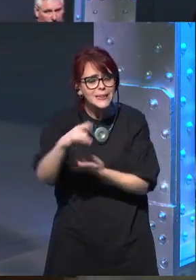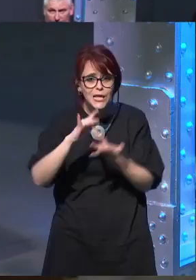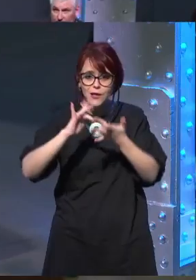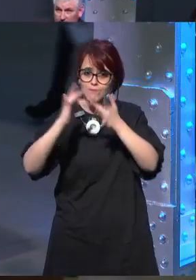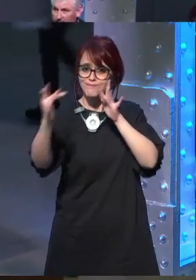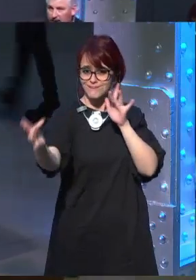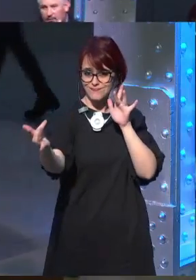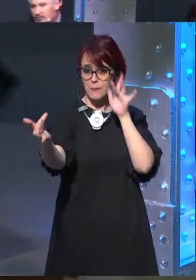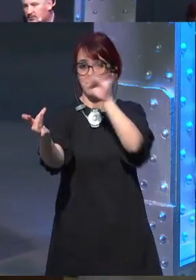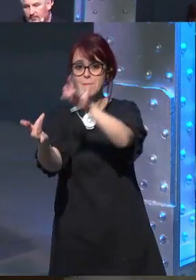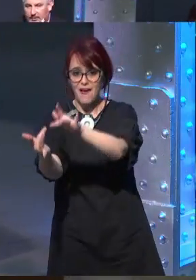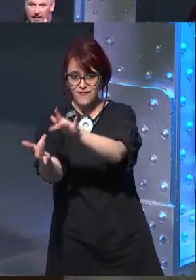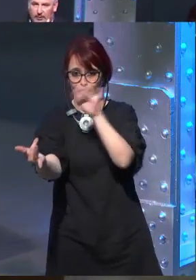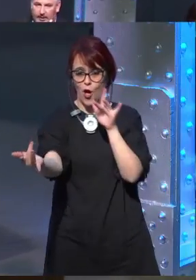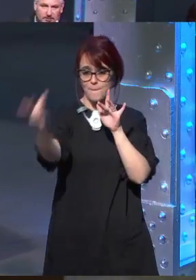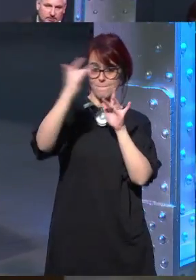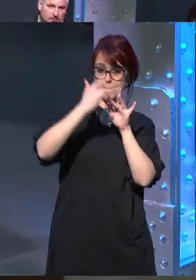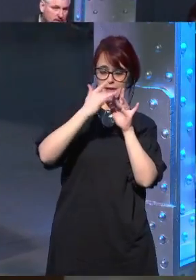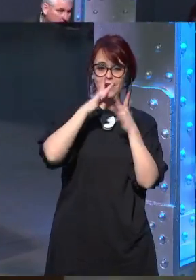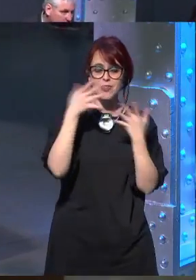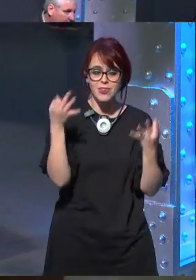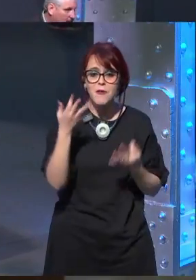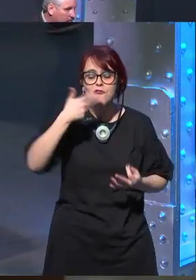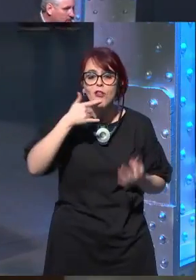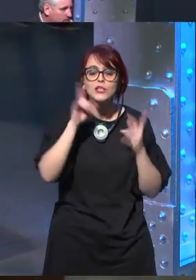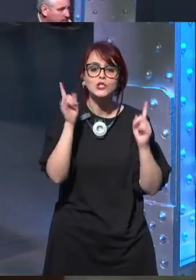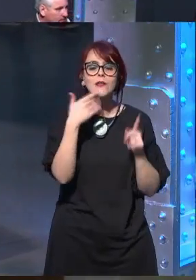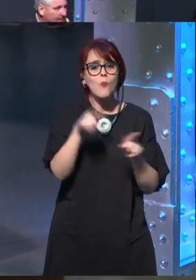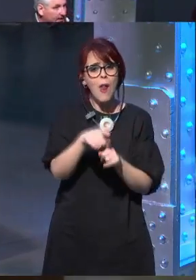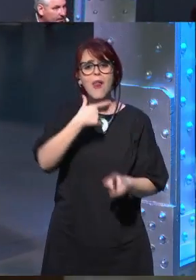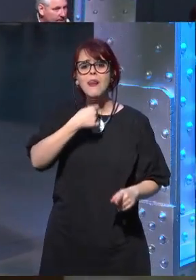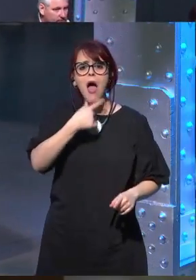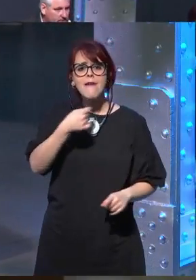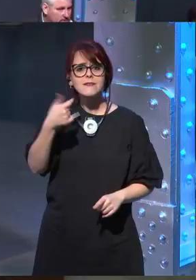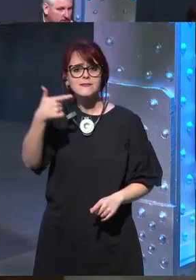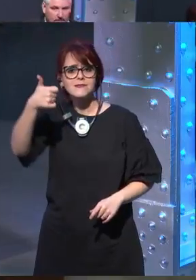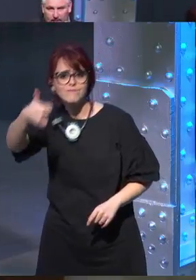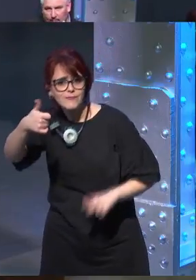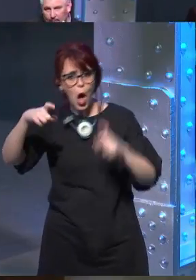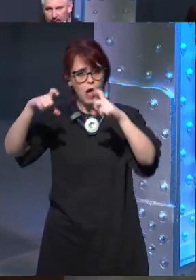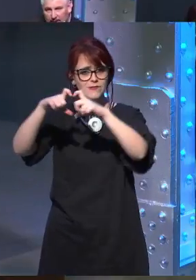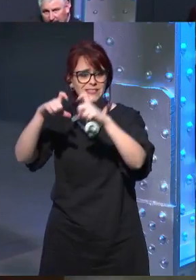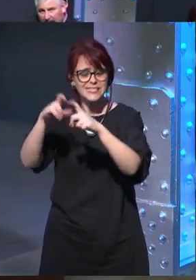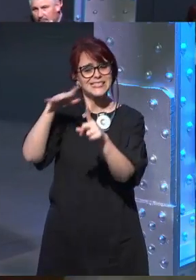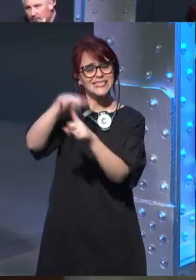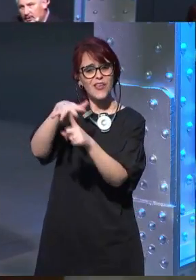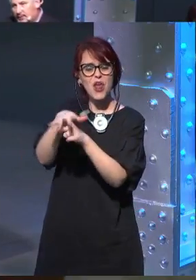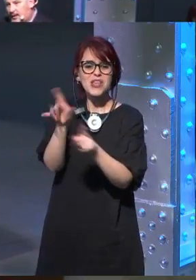Right? Don't just, we've heard this all day, don't just count likes, followers, the vanity